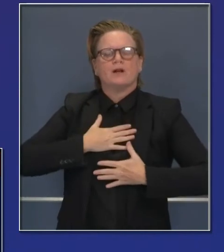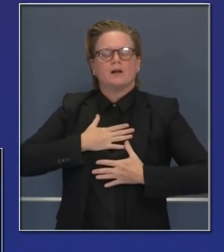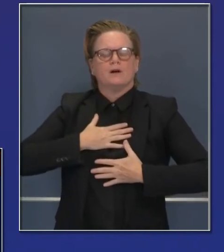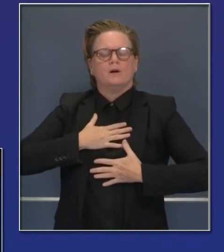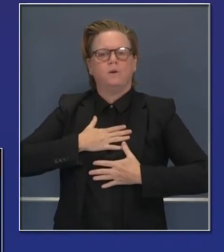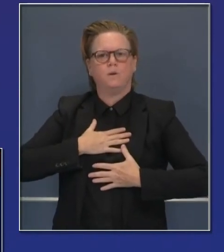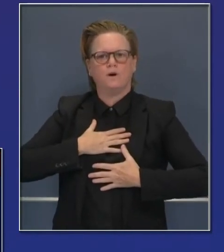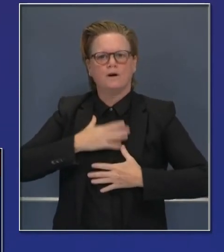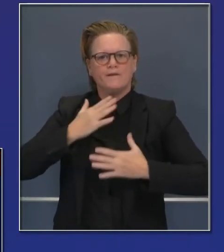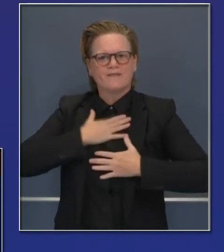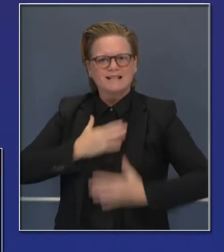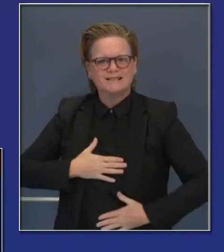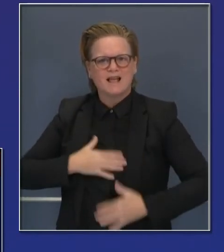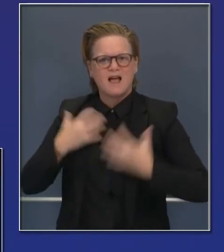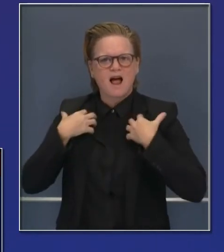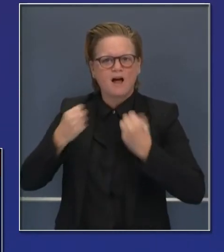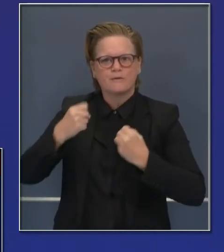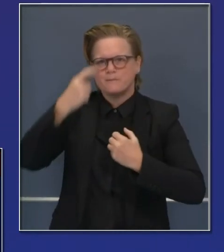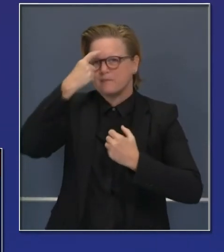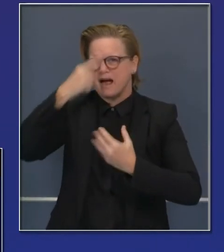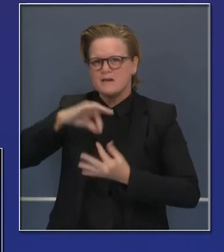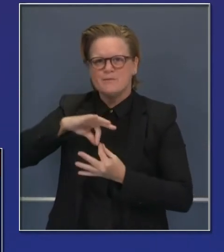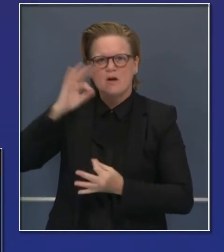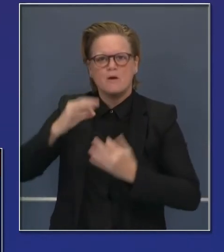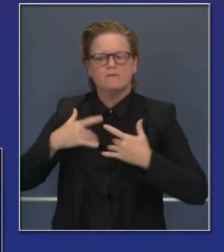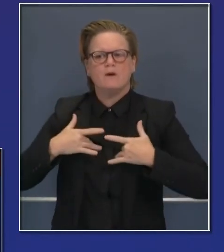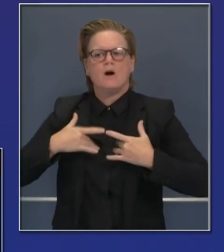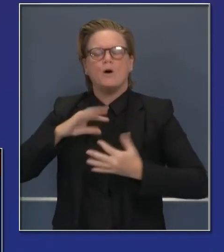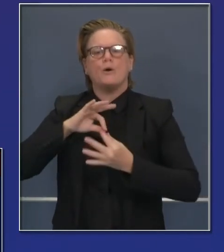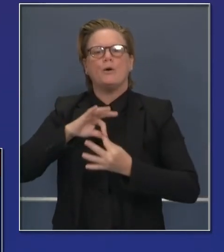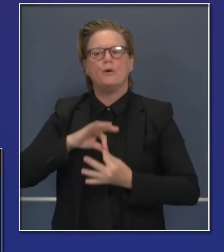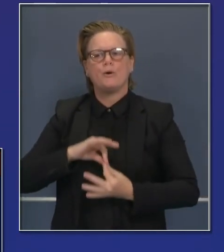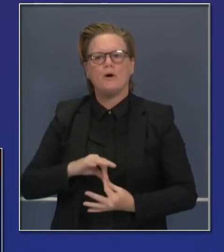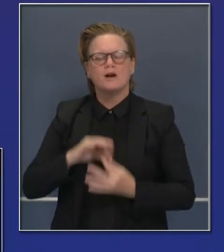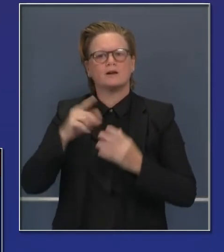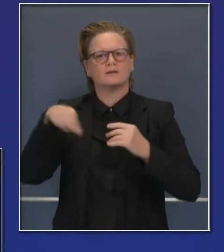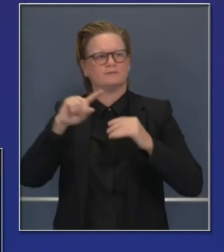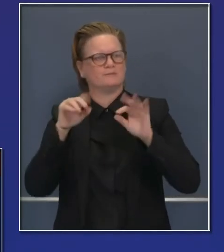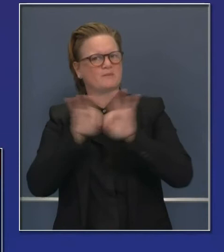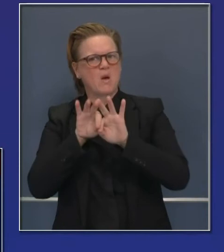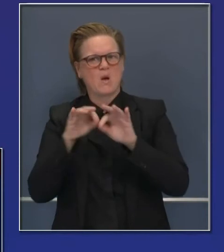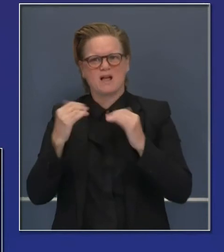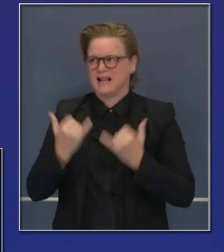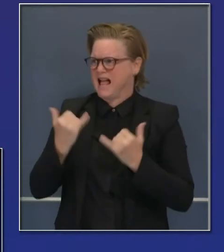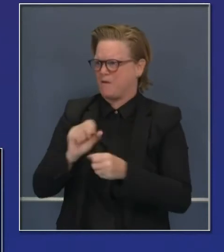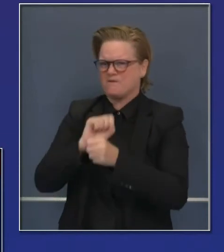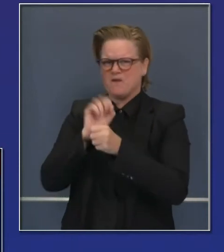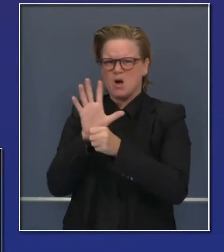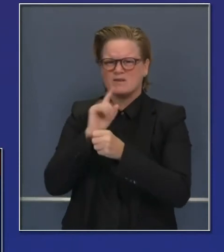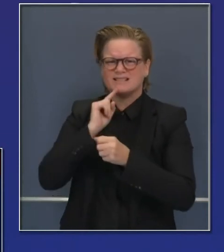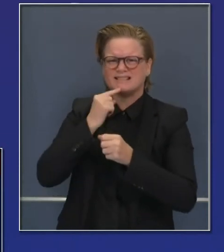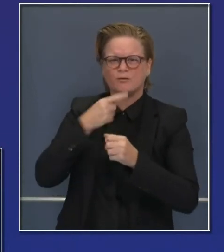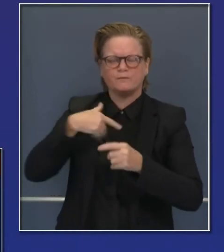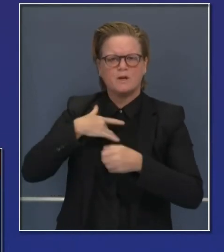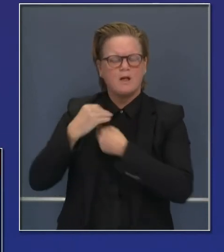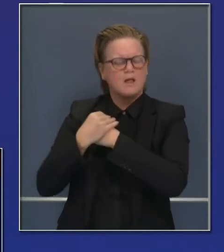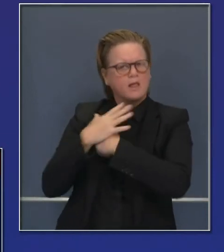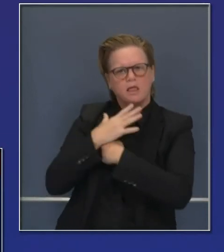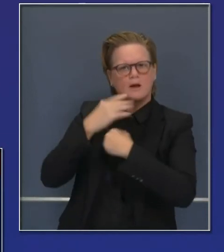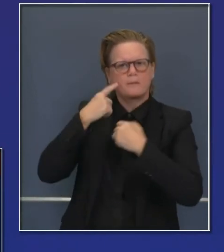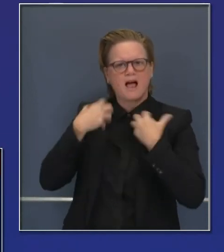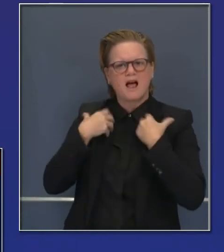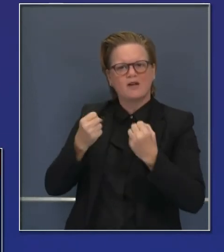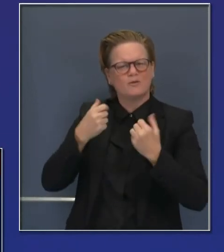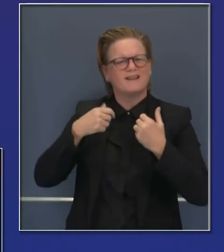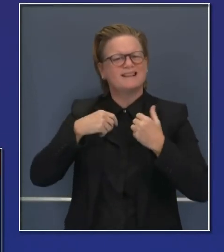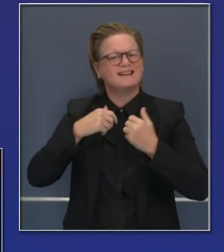kind of exercise and that is required to get us through this temporary moment. This is not a permanent state.